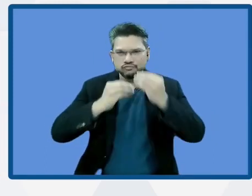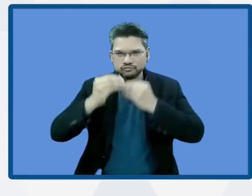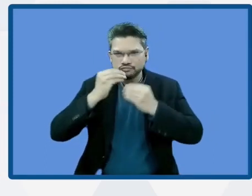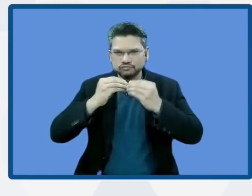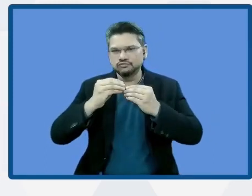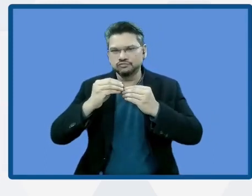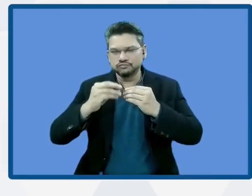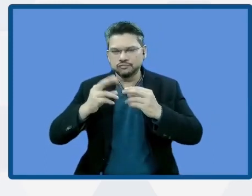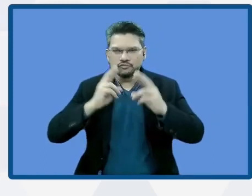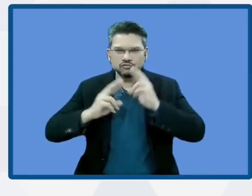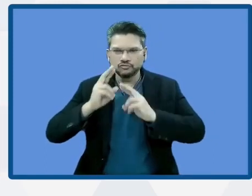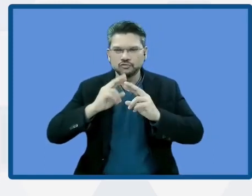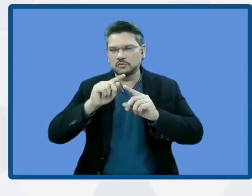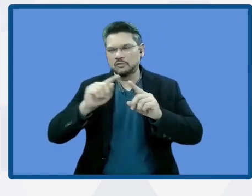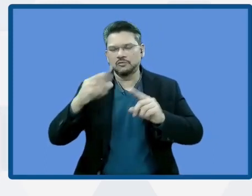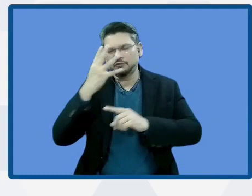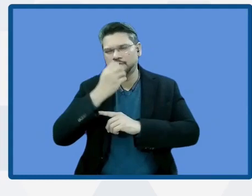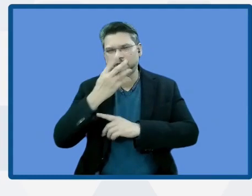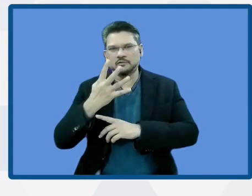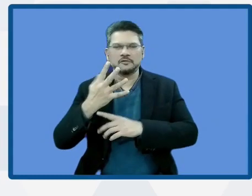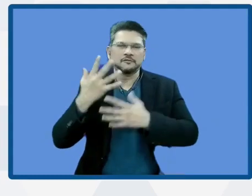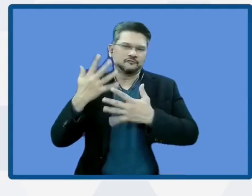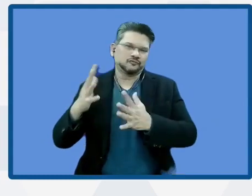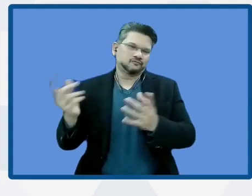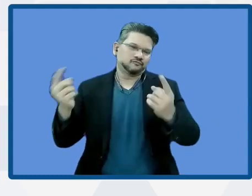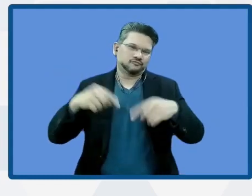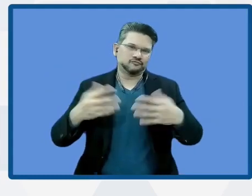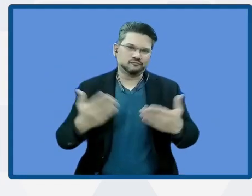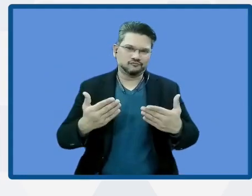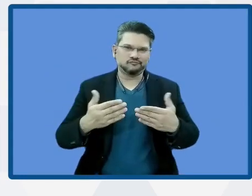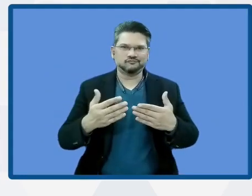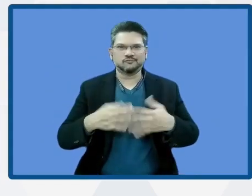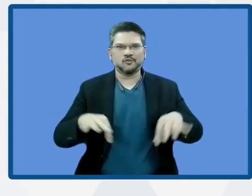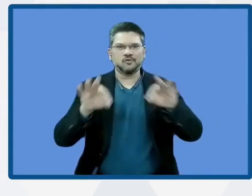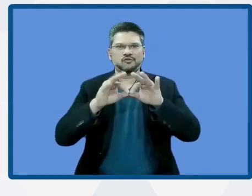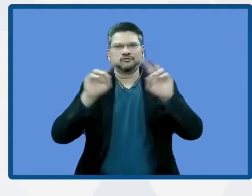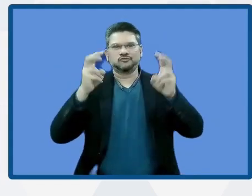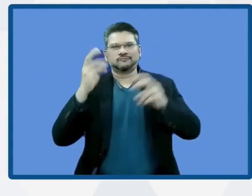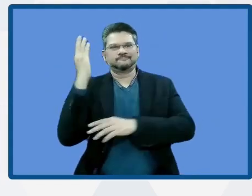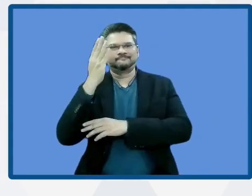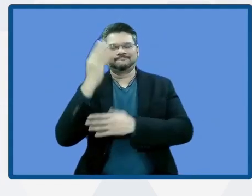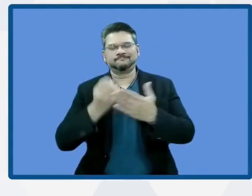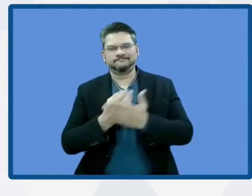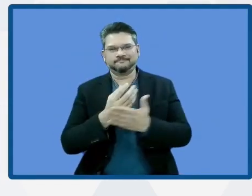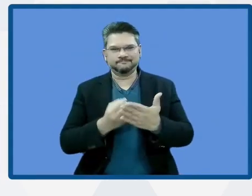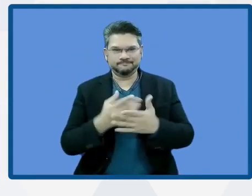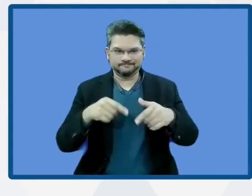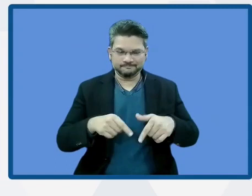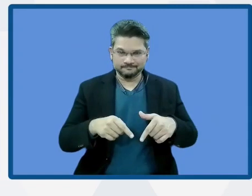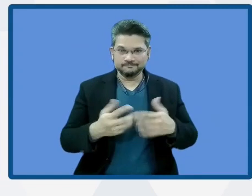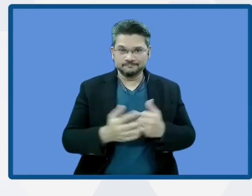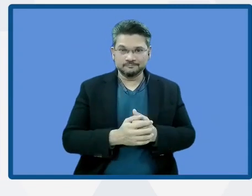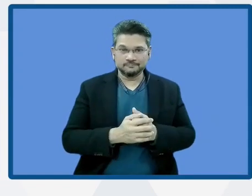topic. Early warning to reduce loss and damage, connecting communities